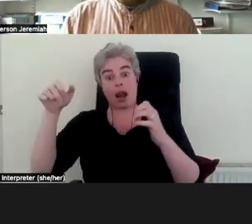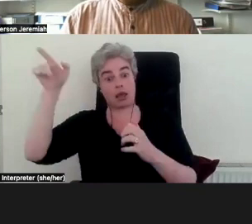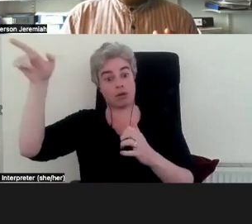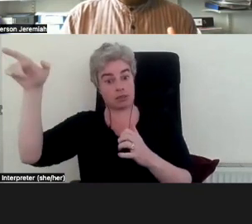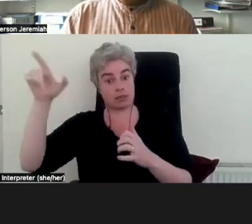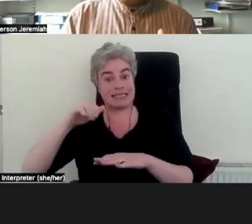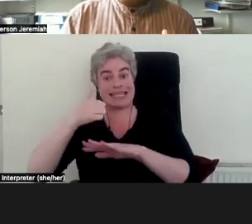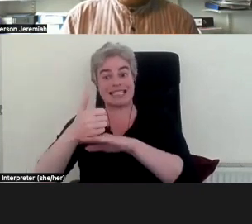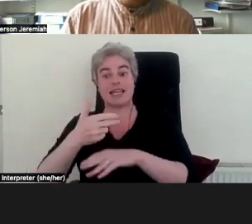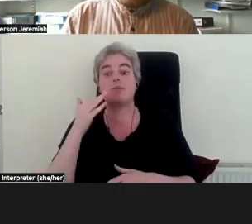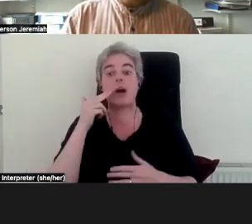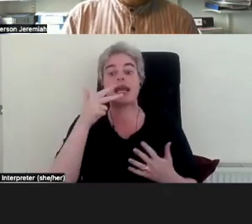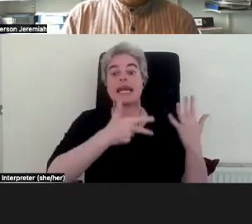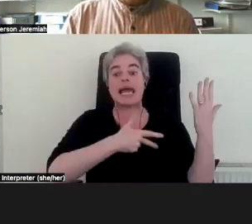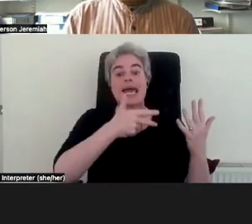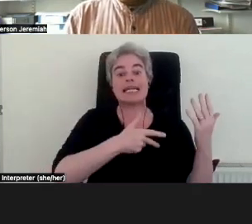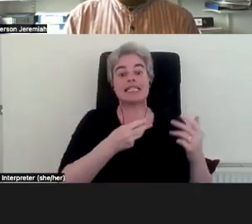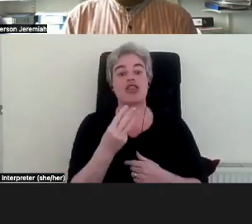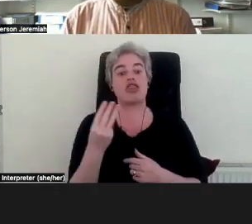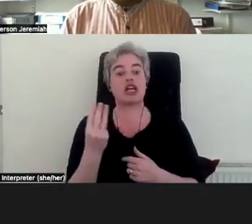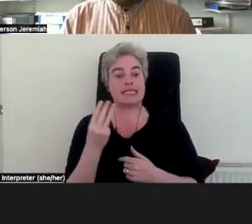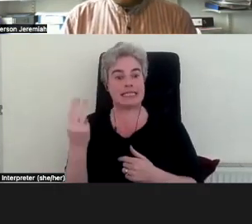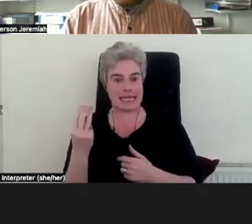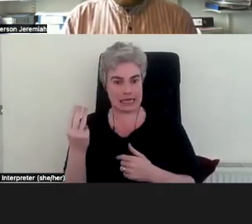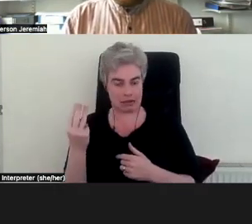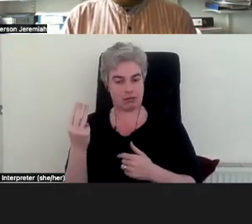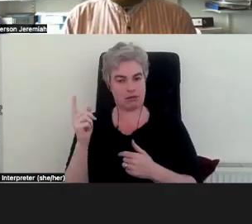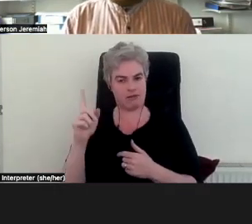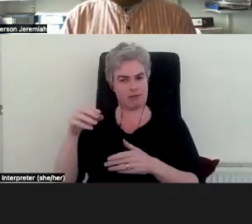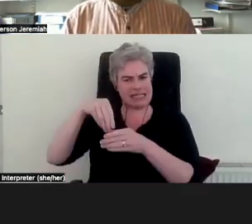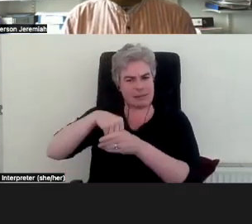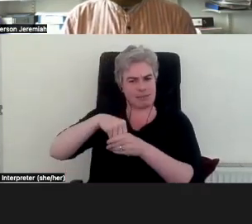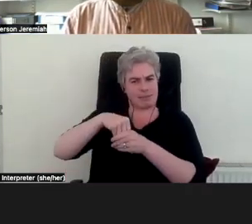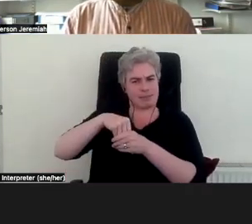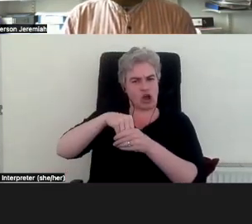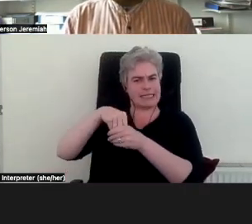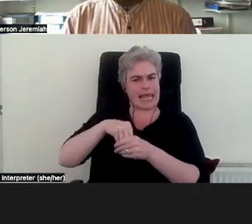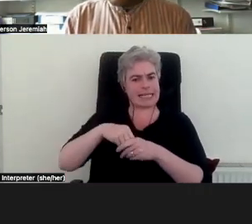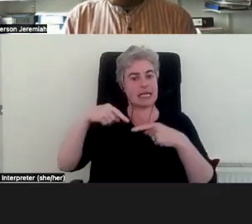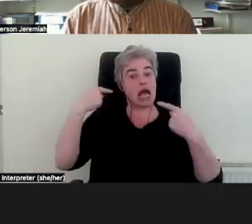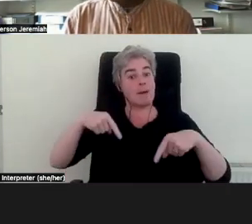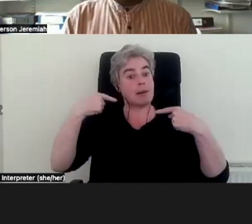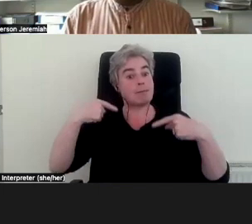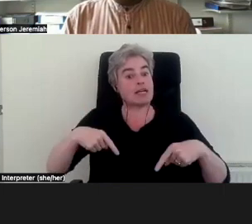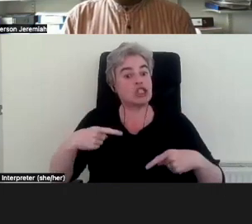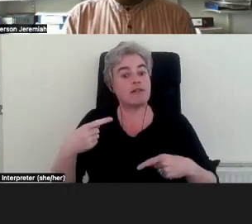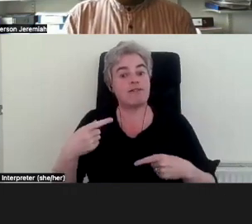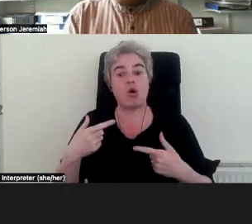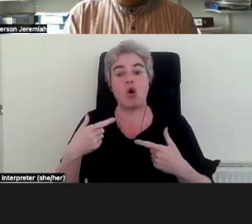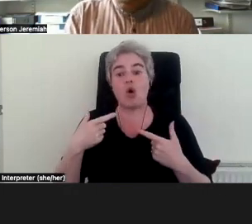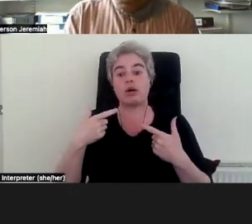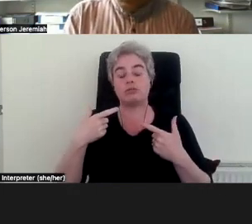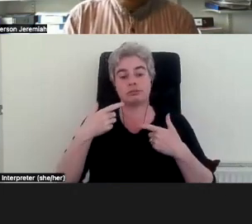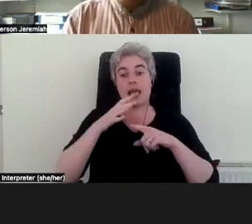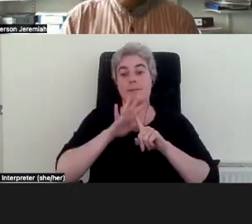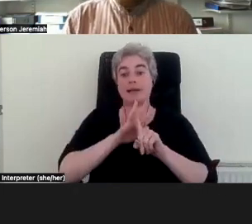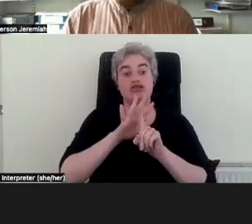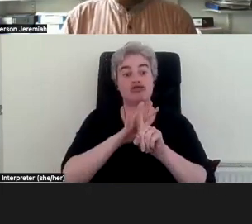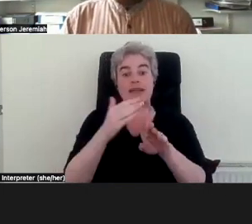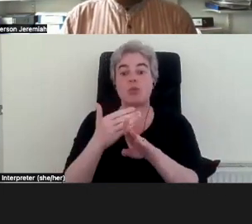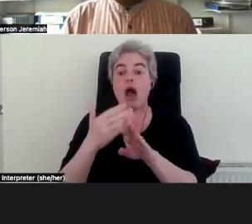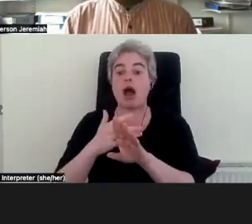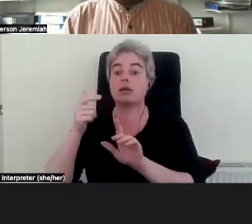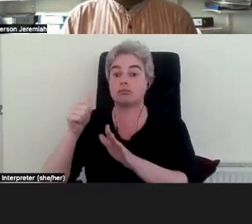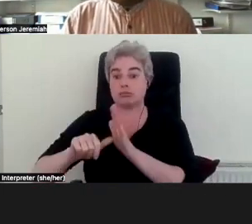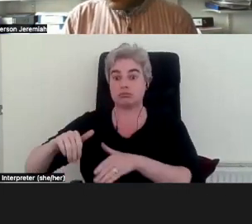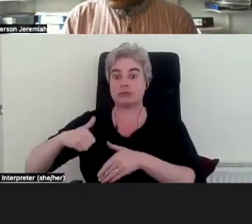of course, it is in this context the permission for missionary work begins to be provided, because up until that point in time,